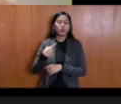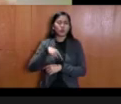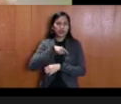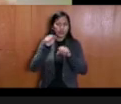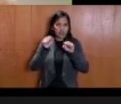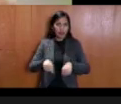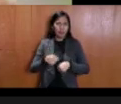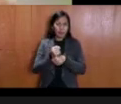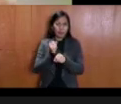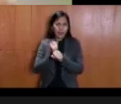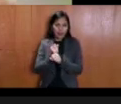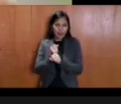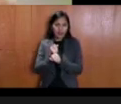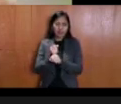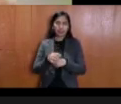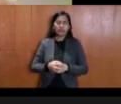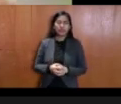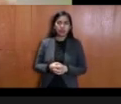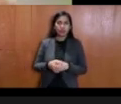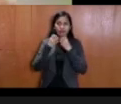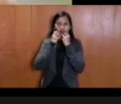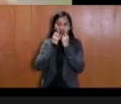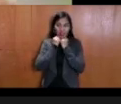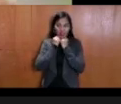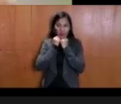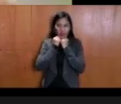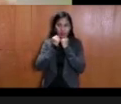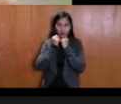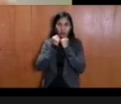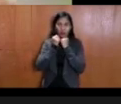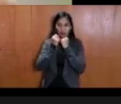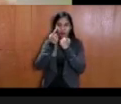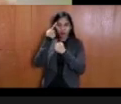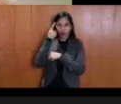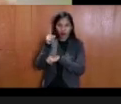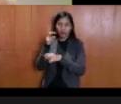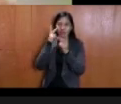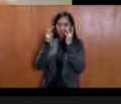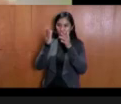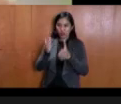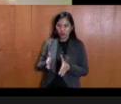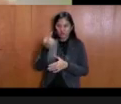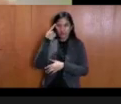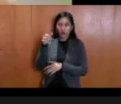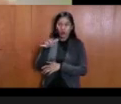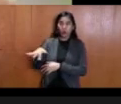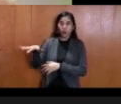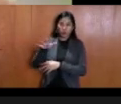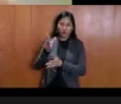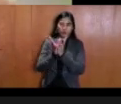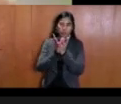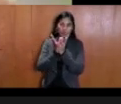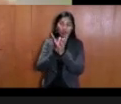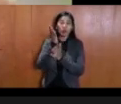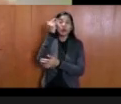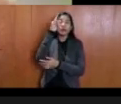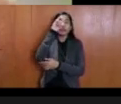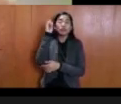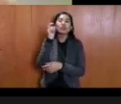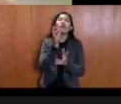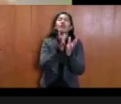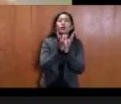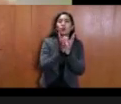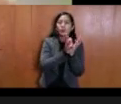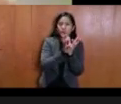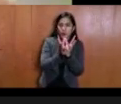We can create value not just for the visitors, but most importantly for the host communities, because we owe it to them to